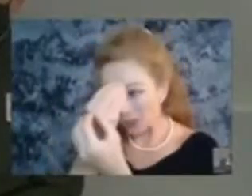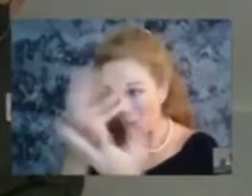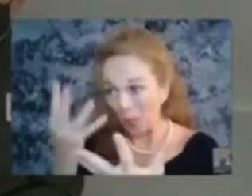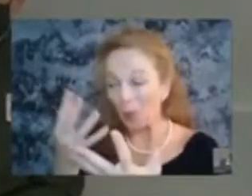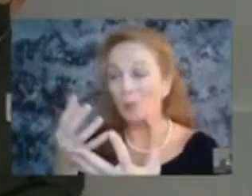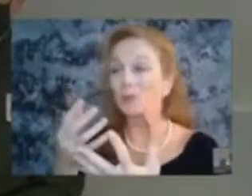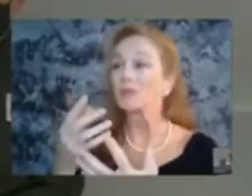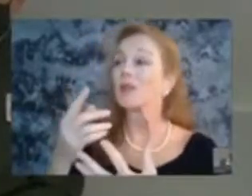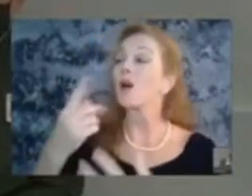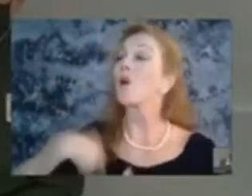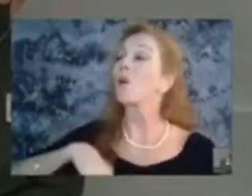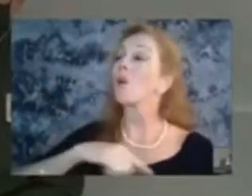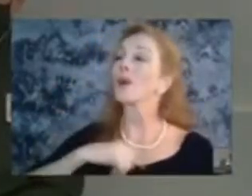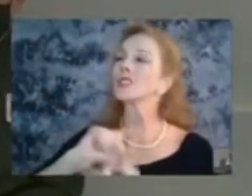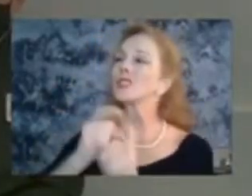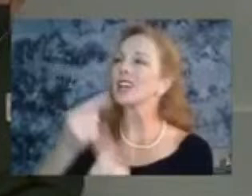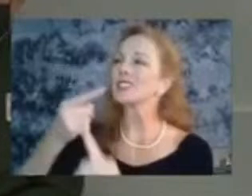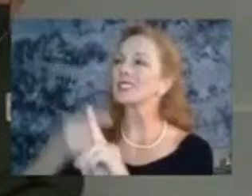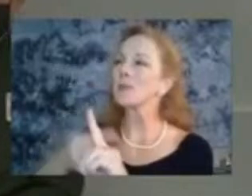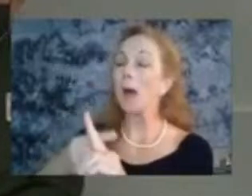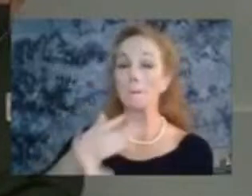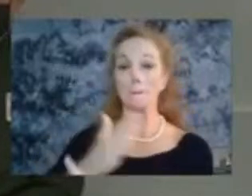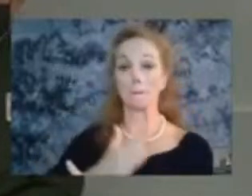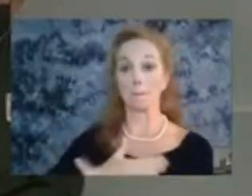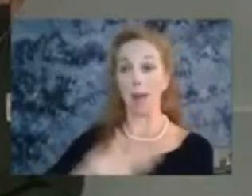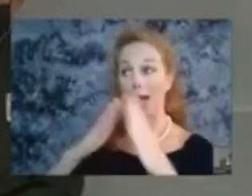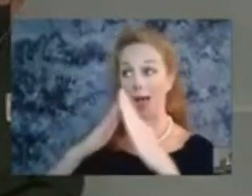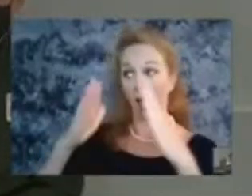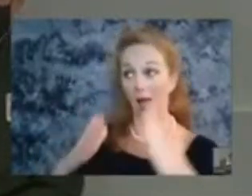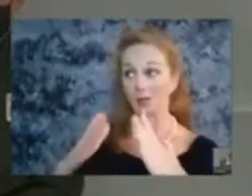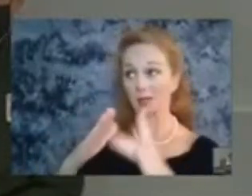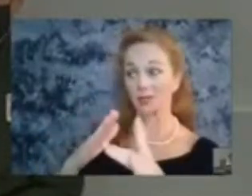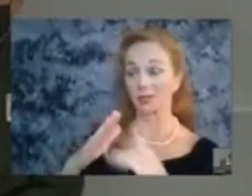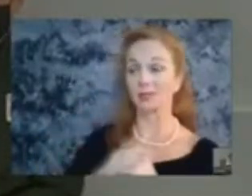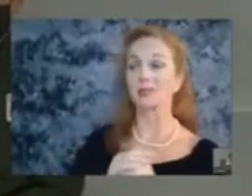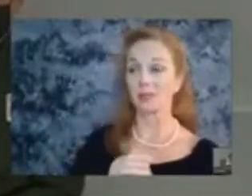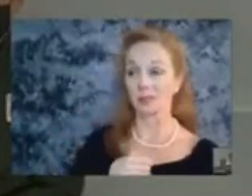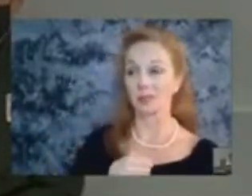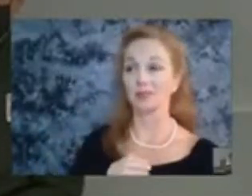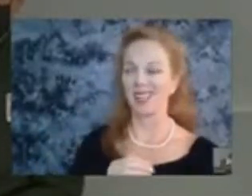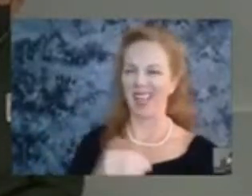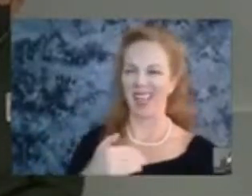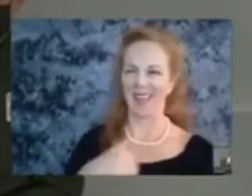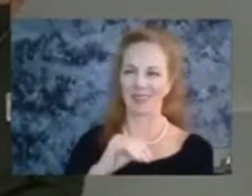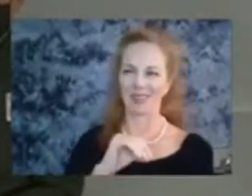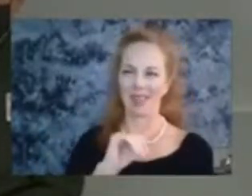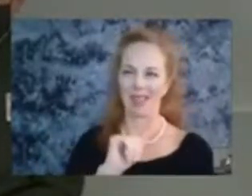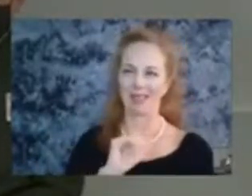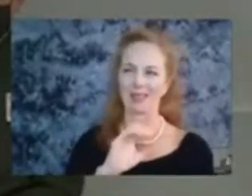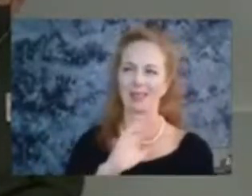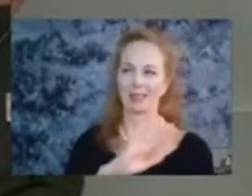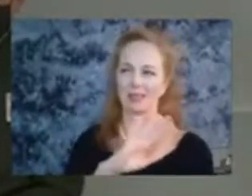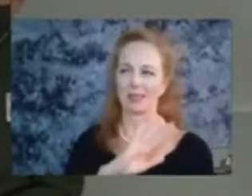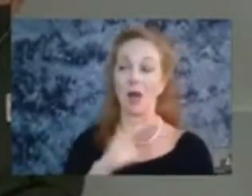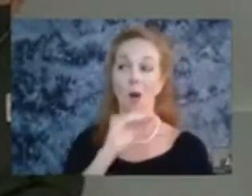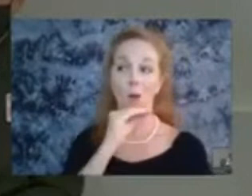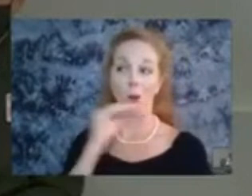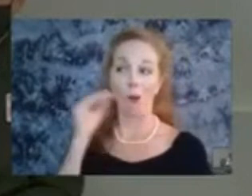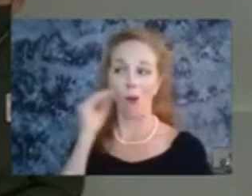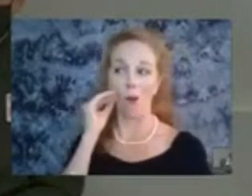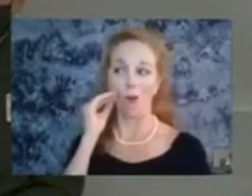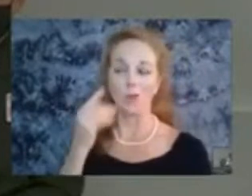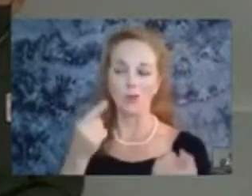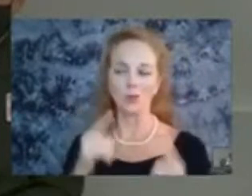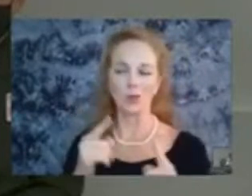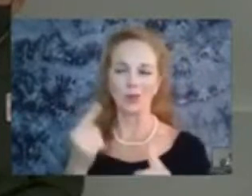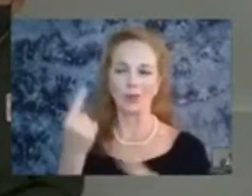have a computerized thermostat in my house, and mine is set different during the day, well, although now that I'm working and we're at home during the day more, it's kind of